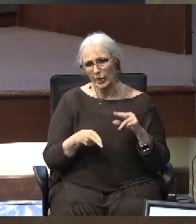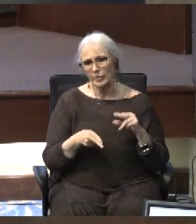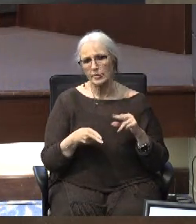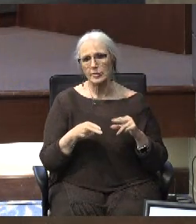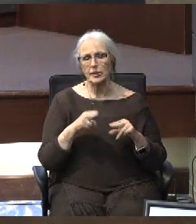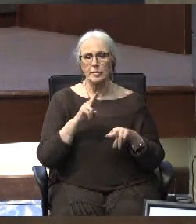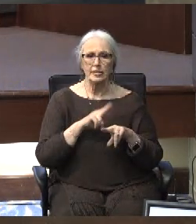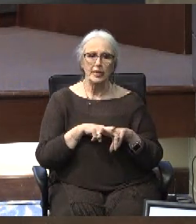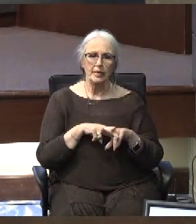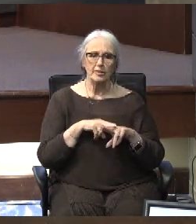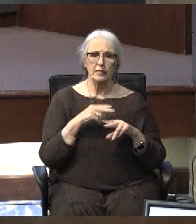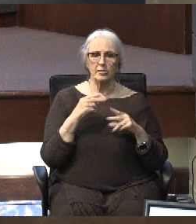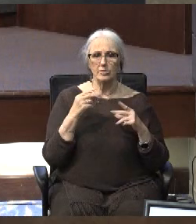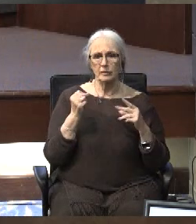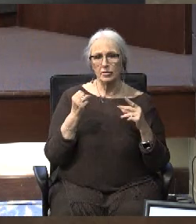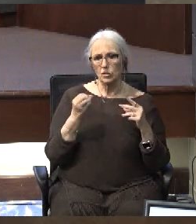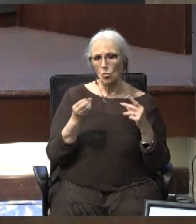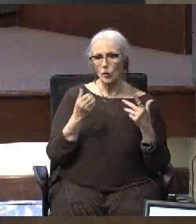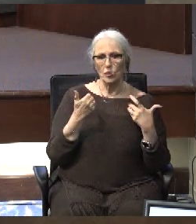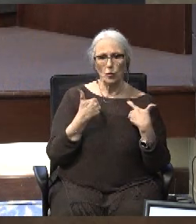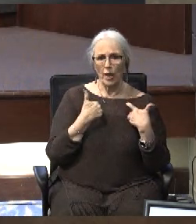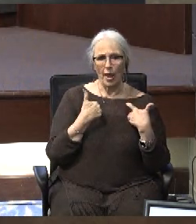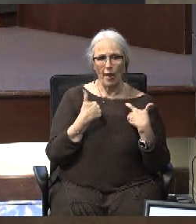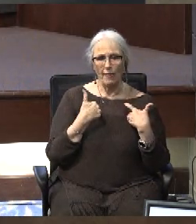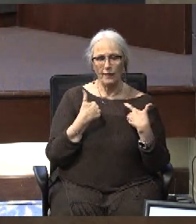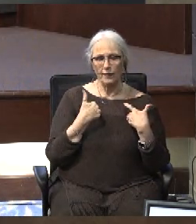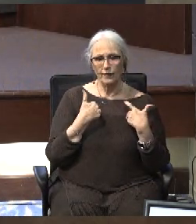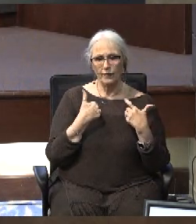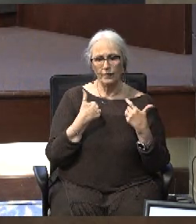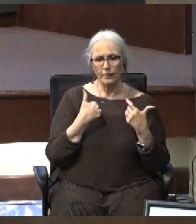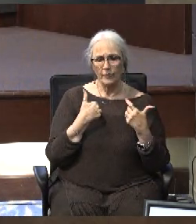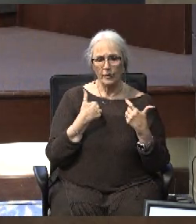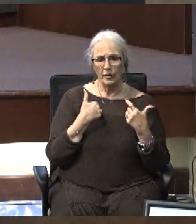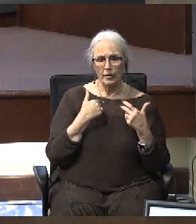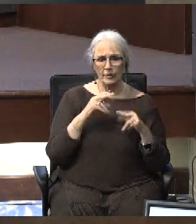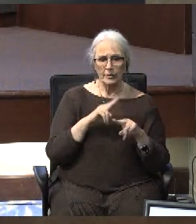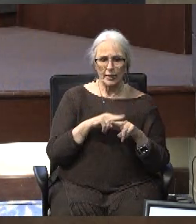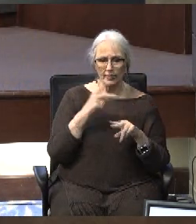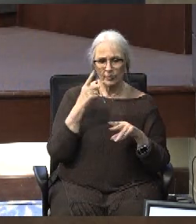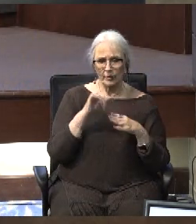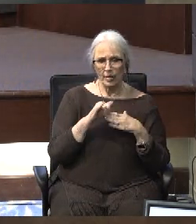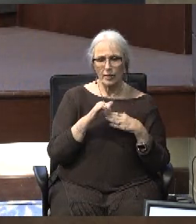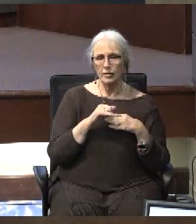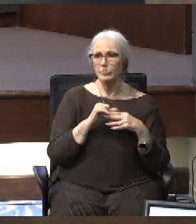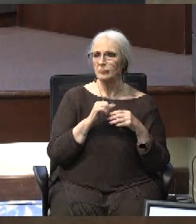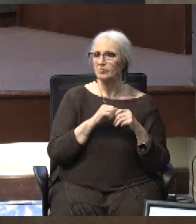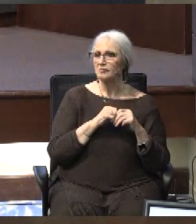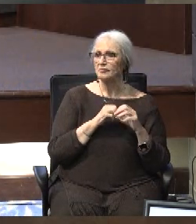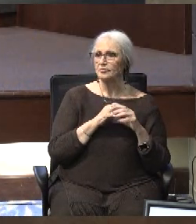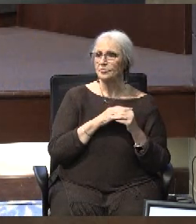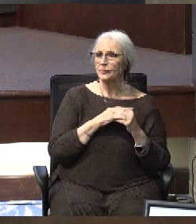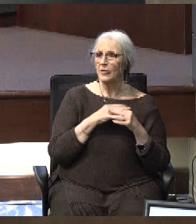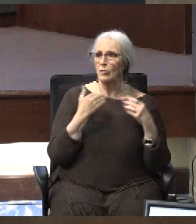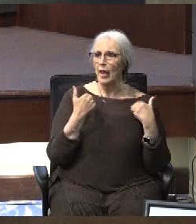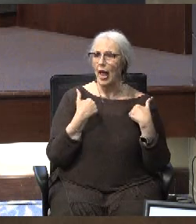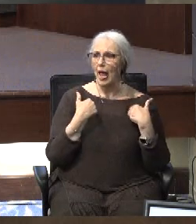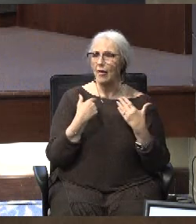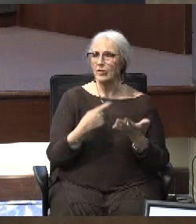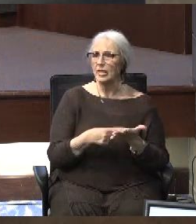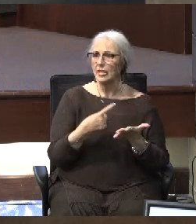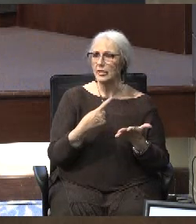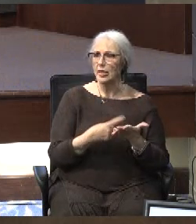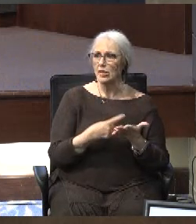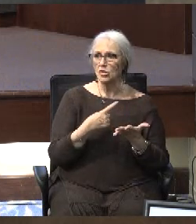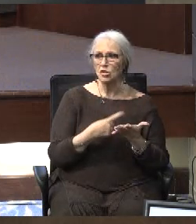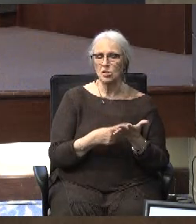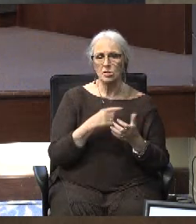number of seats so that we don't have to fill as many seats for quorum. Yeah. We'll have that discussion at a